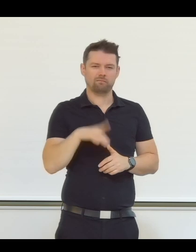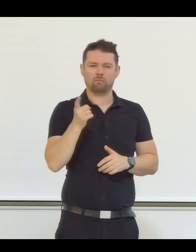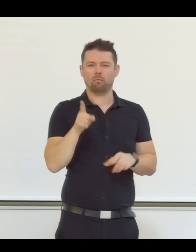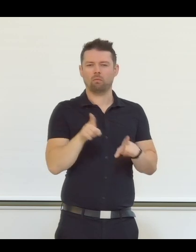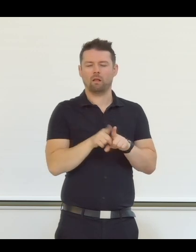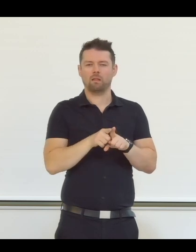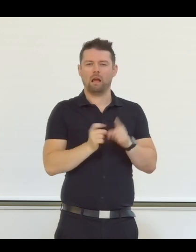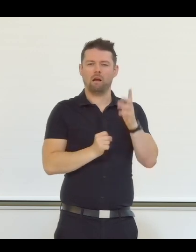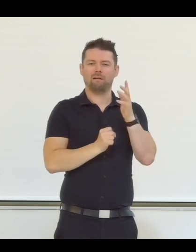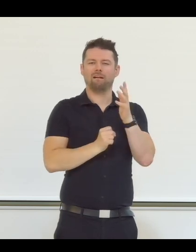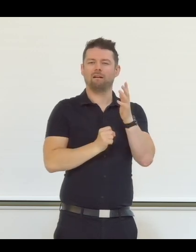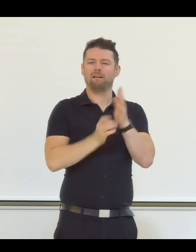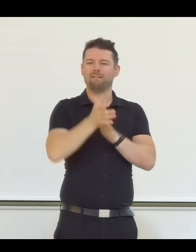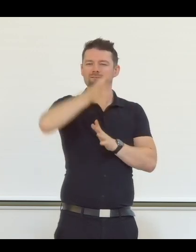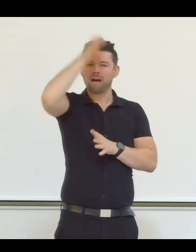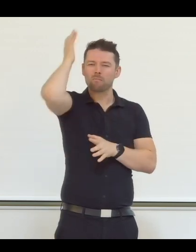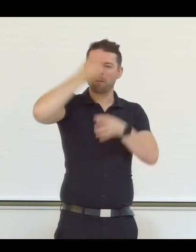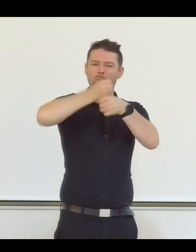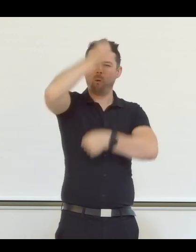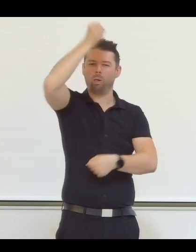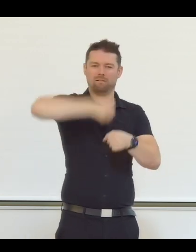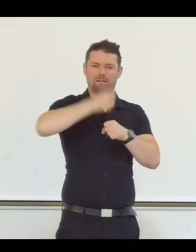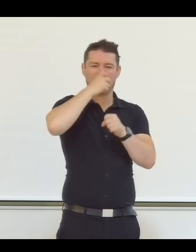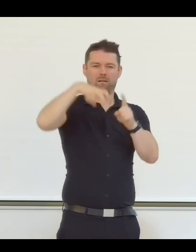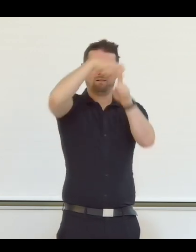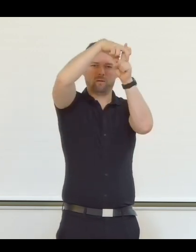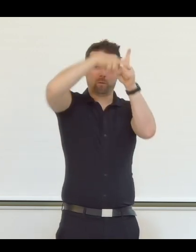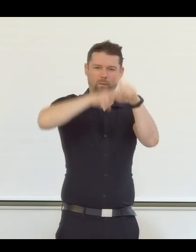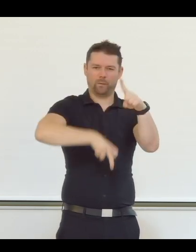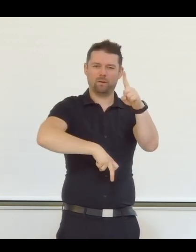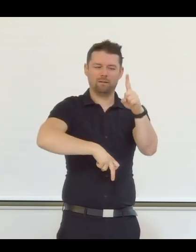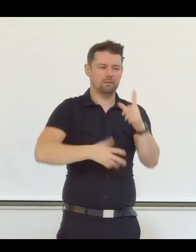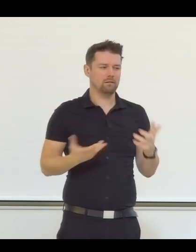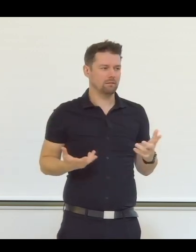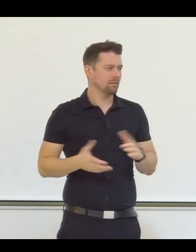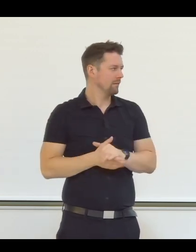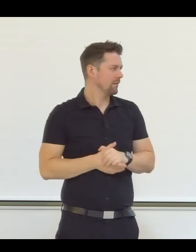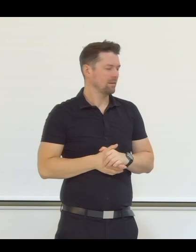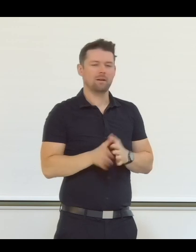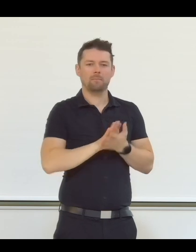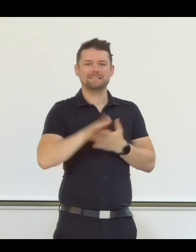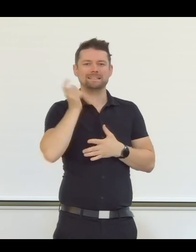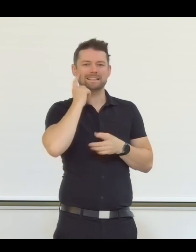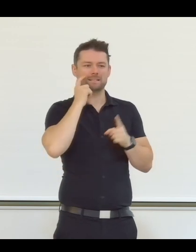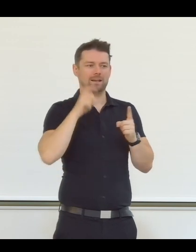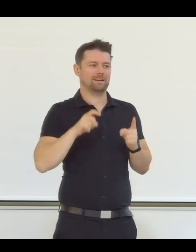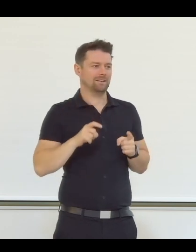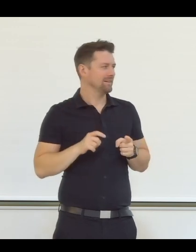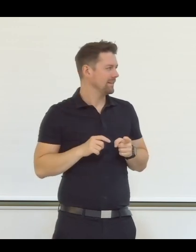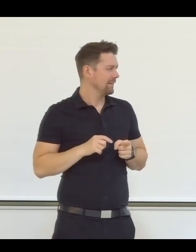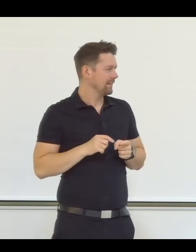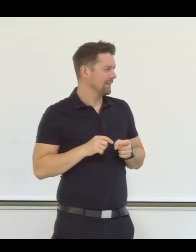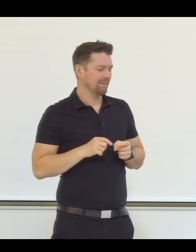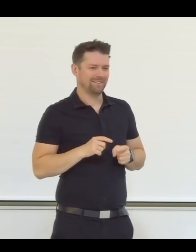you can just, like the firefighters, you can just slide down. And honestly, I would probably rather use the fire pole even